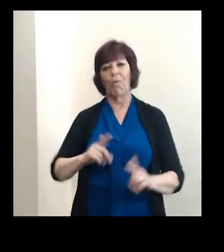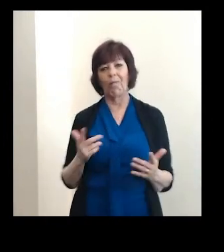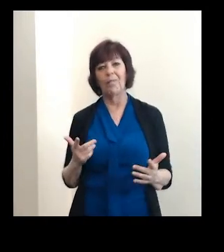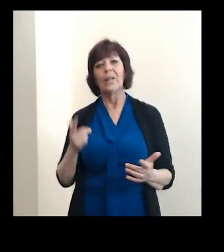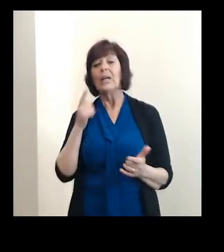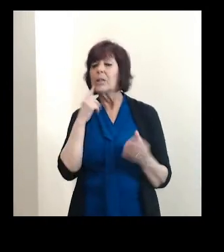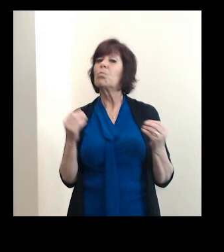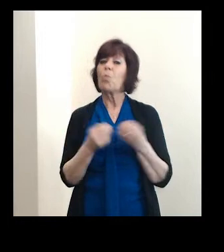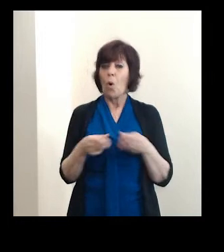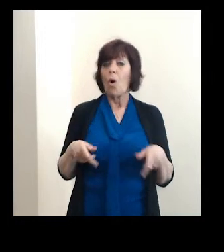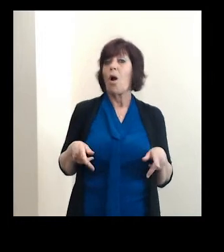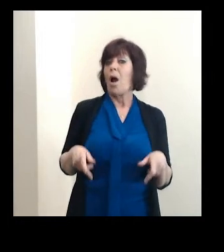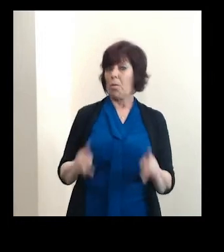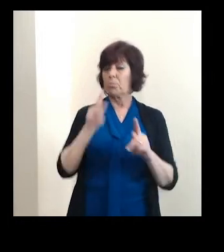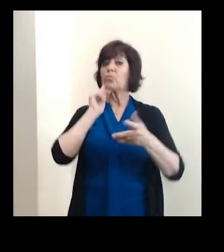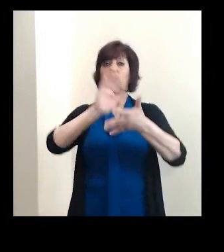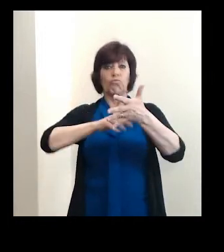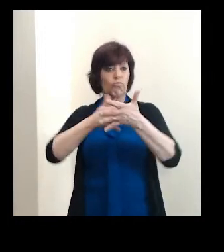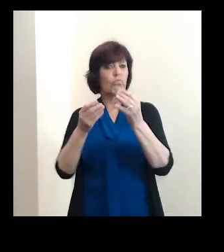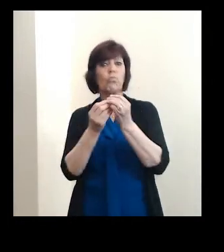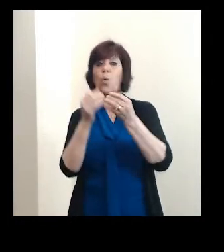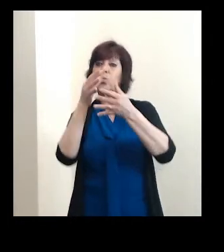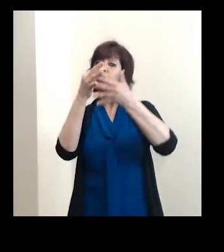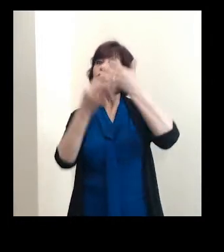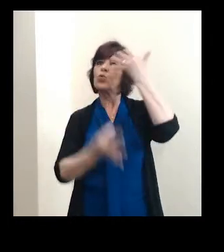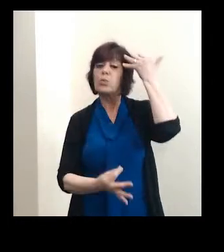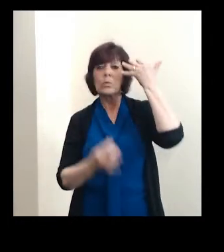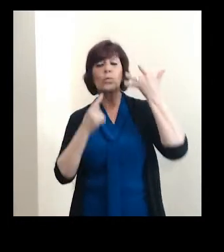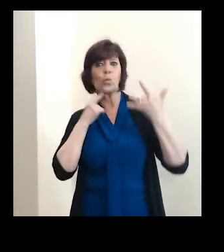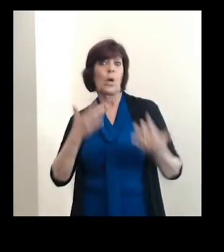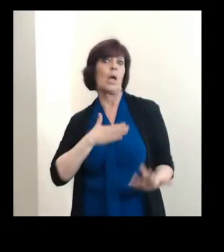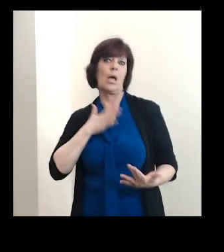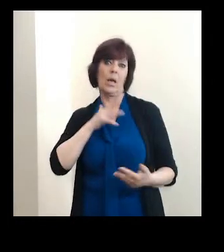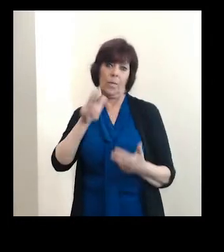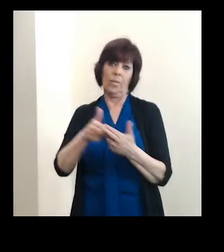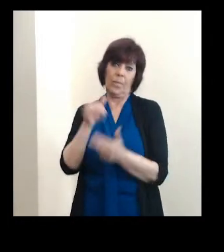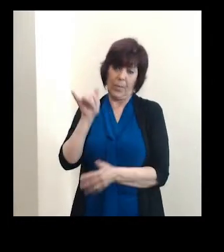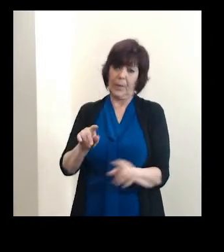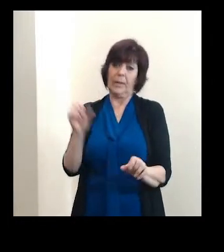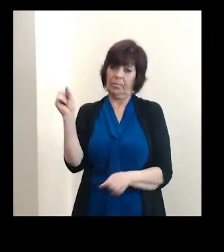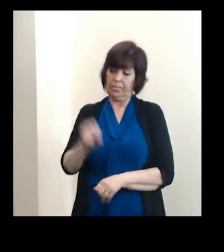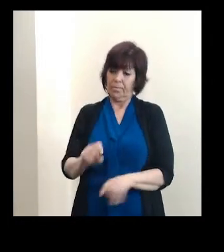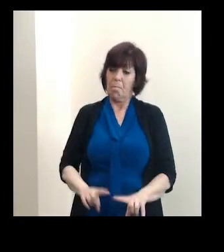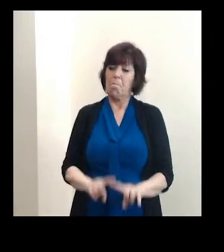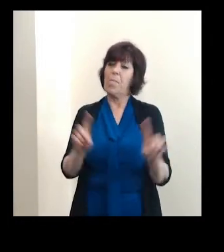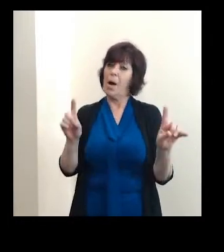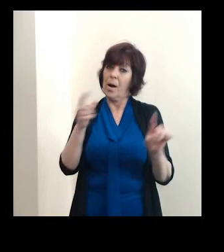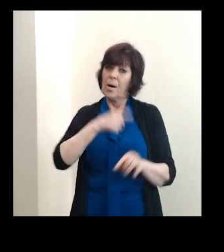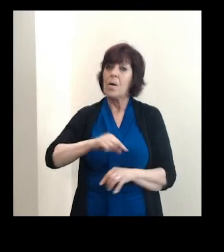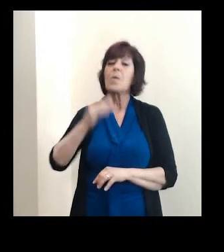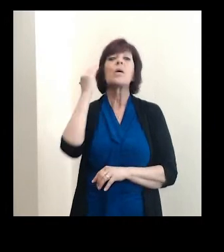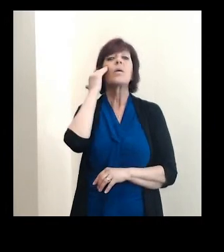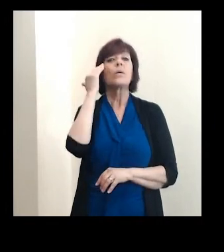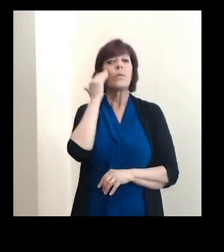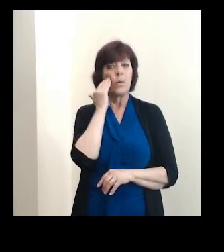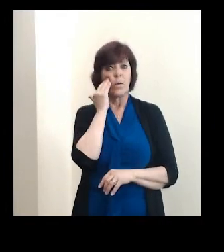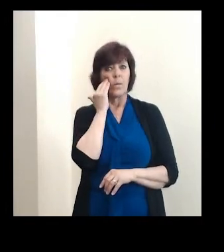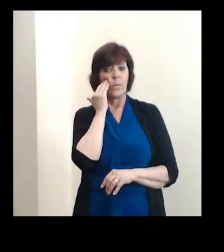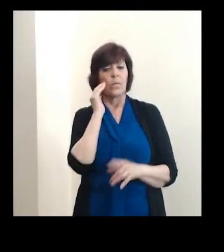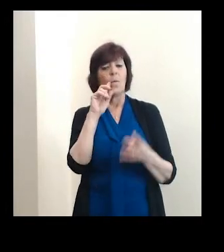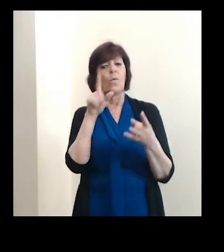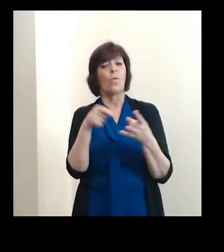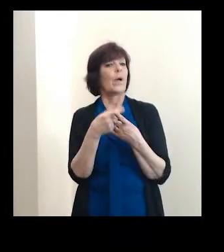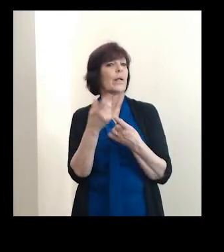more opportunity to schedule now, and we're very happy about that. But we also know that when you're talking